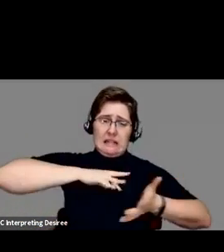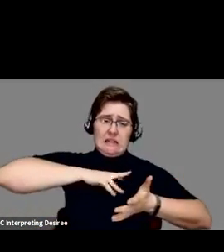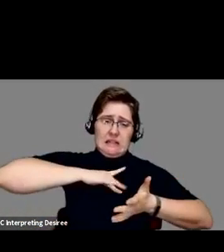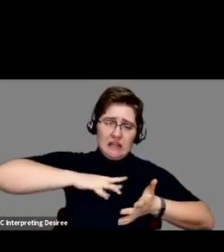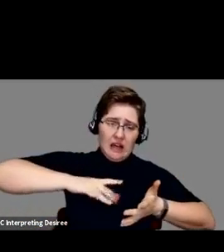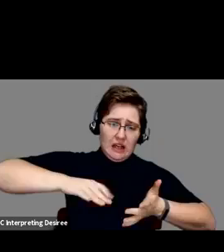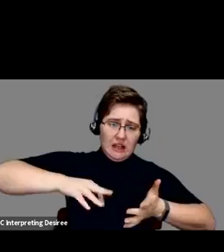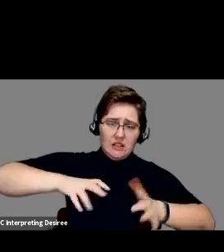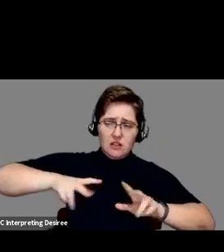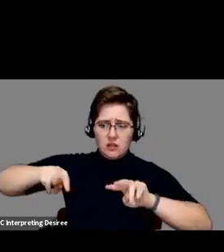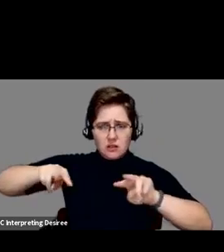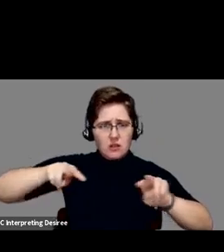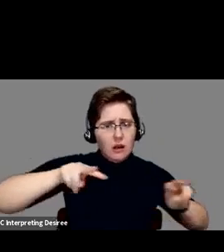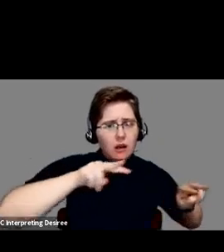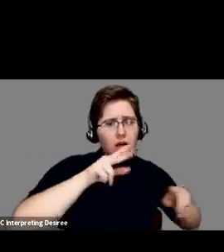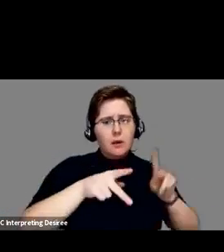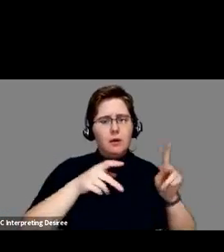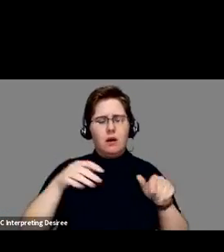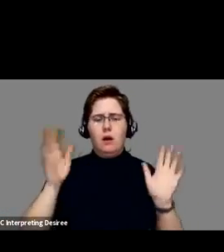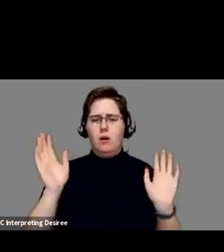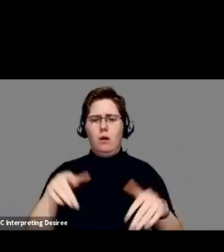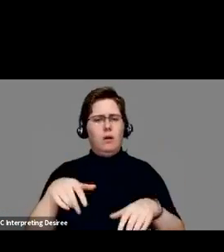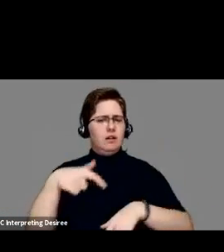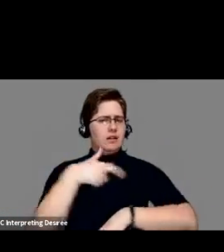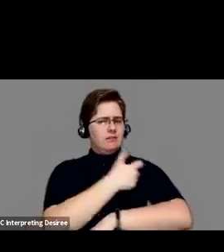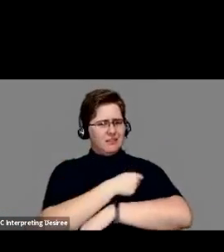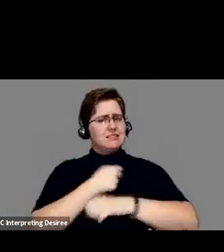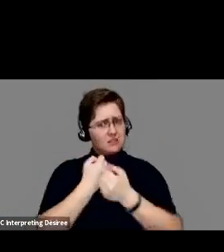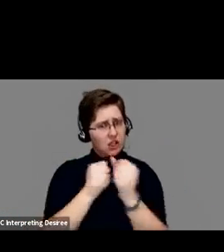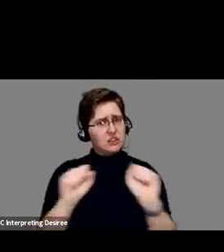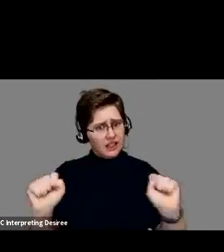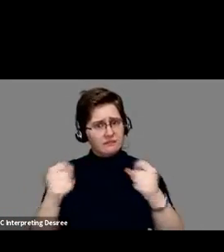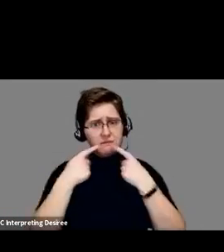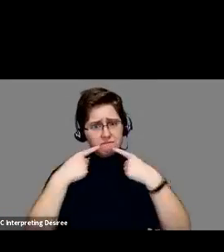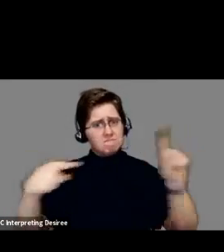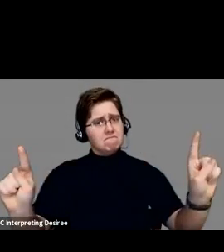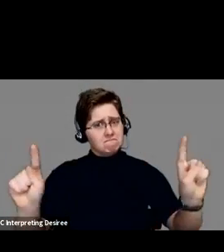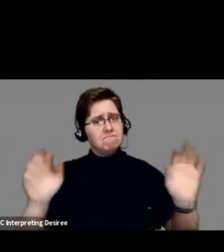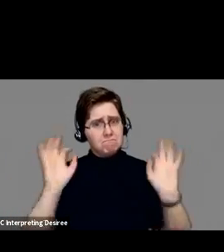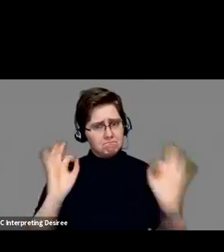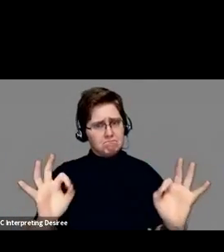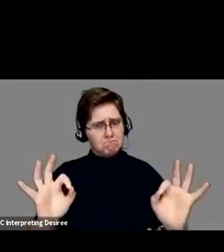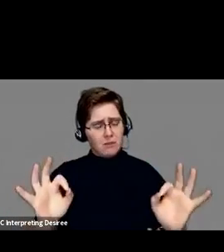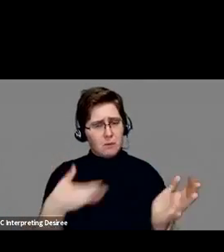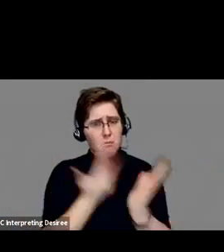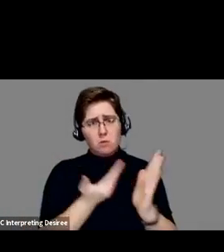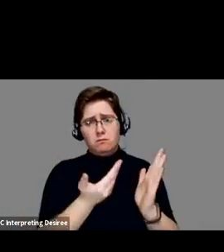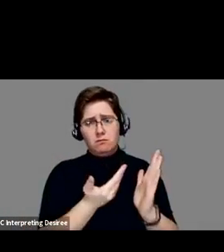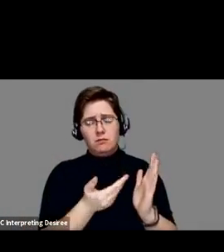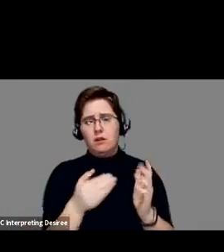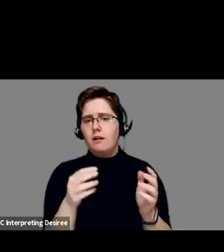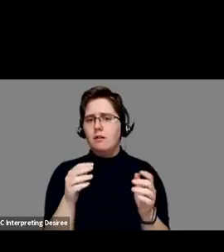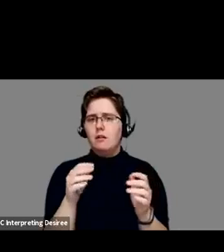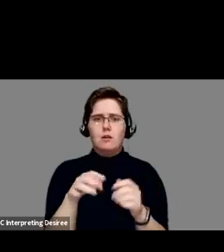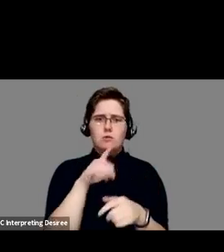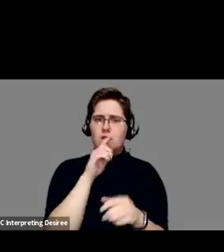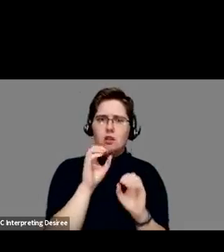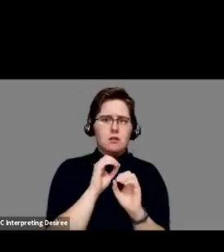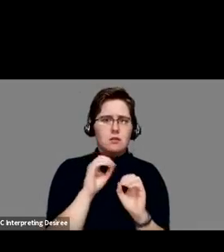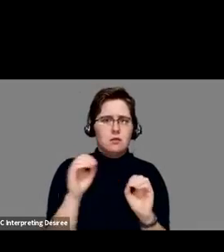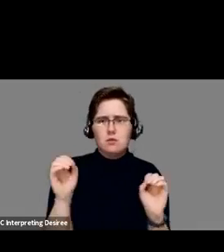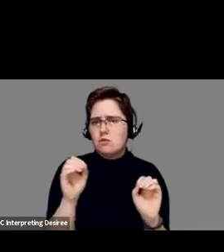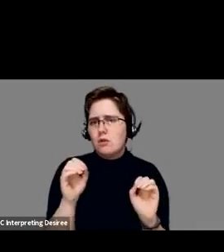that these vaccines are safe and effective. There are very few contraindications to an